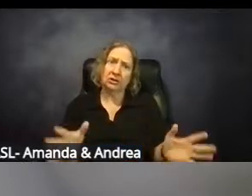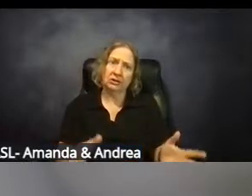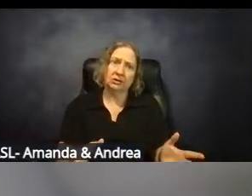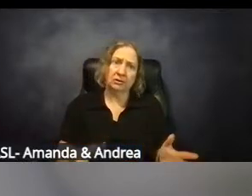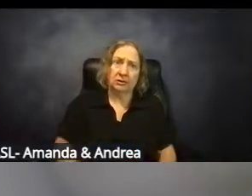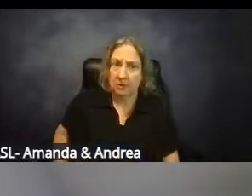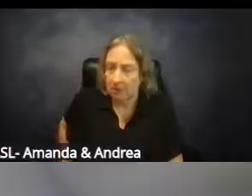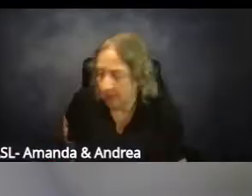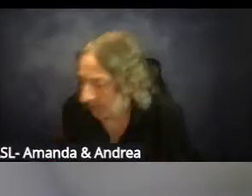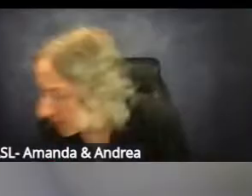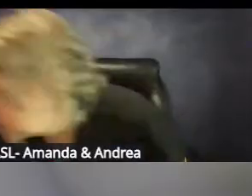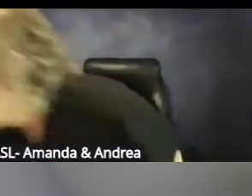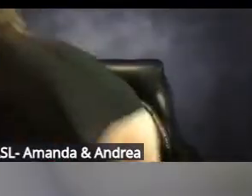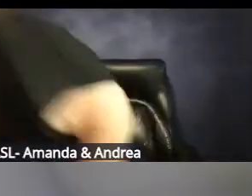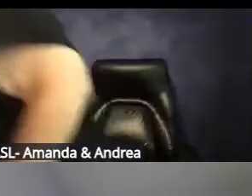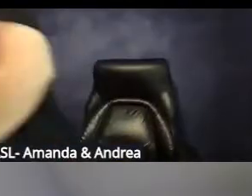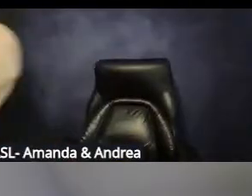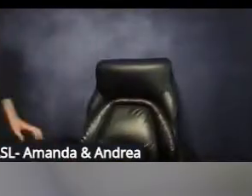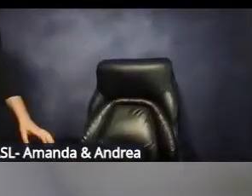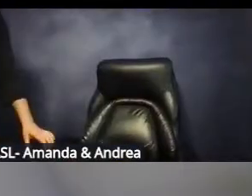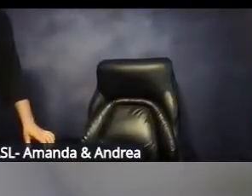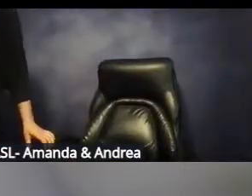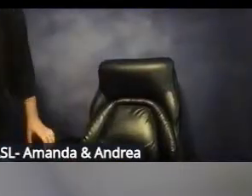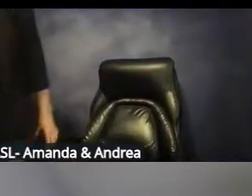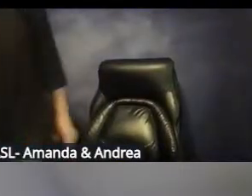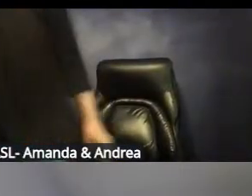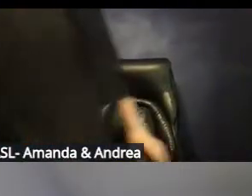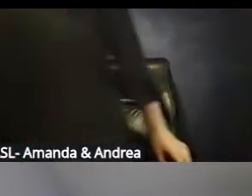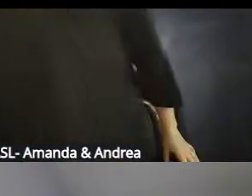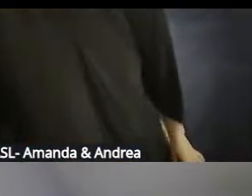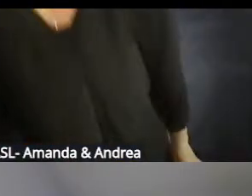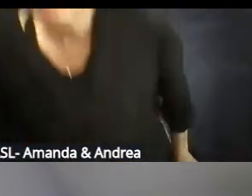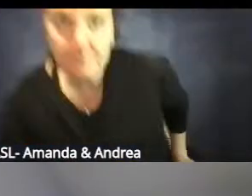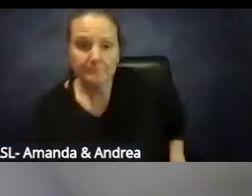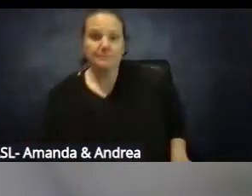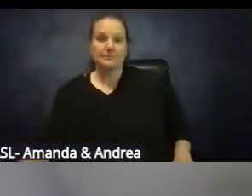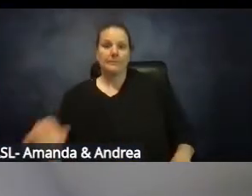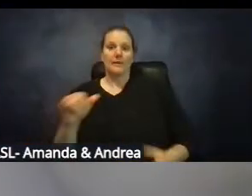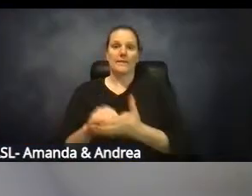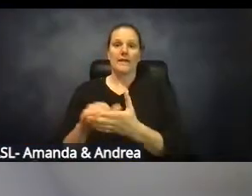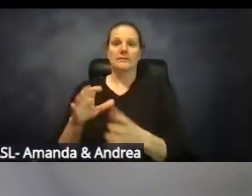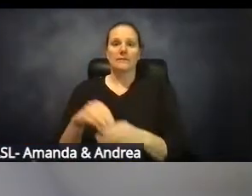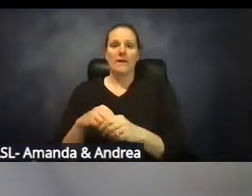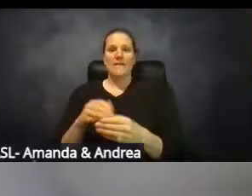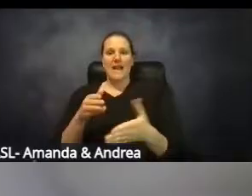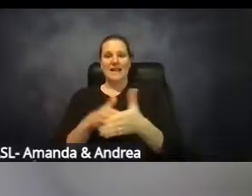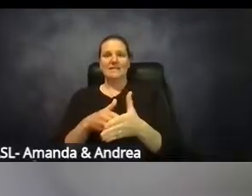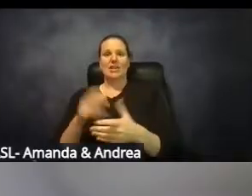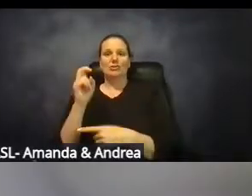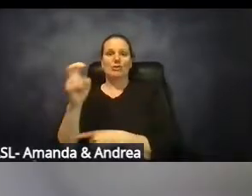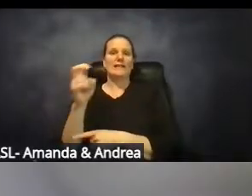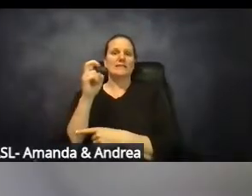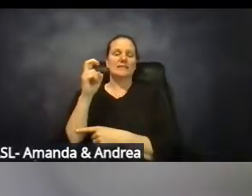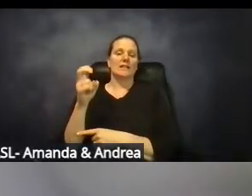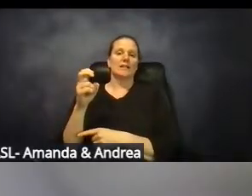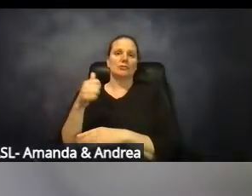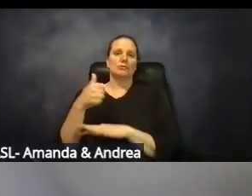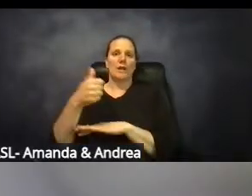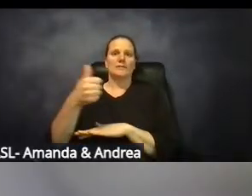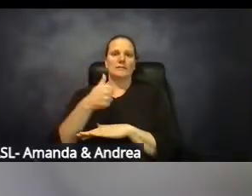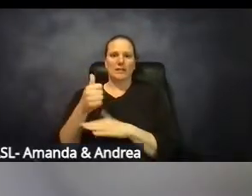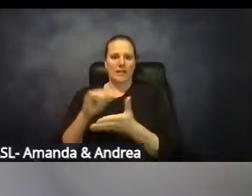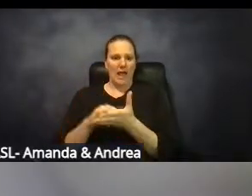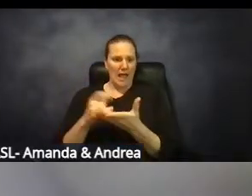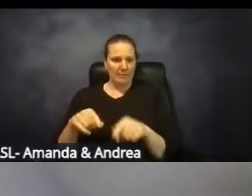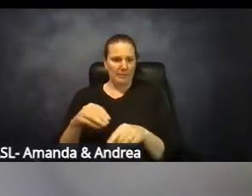this part of like the anti-transit component contingent into Washington, like that what happened a decade ago? It